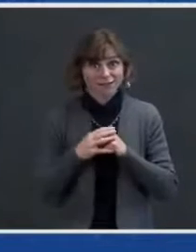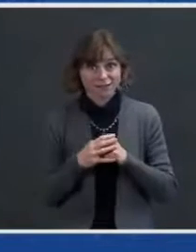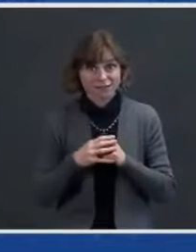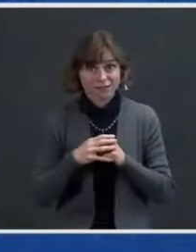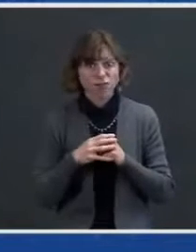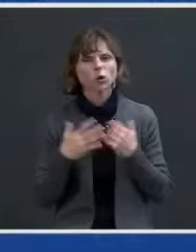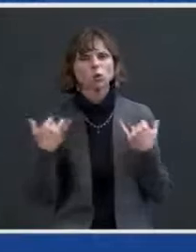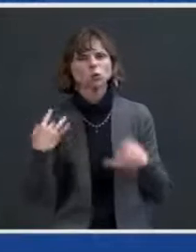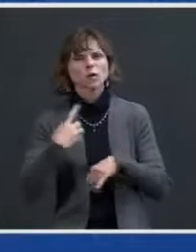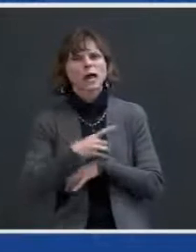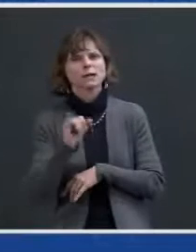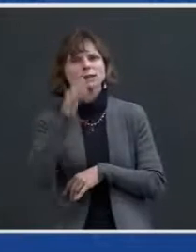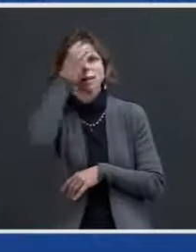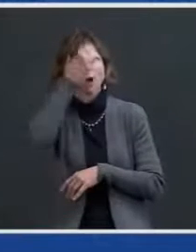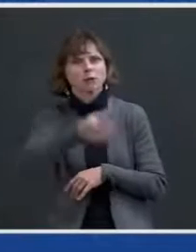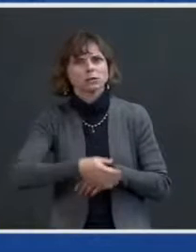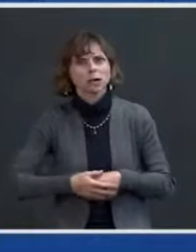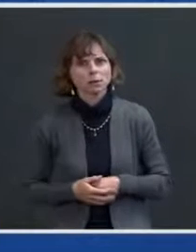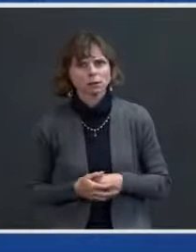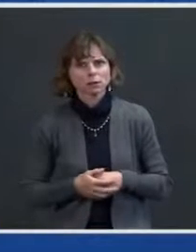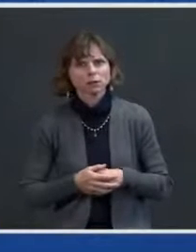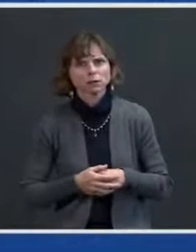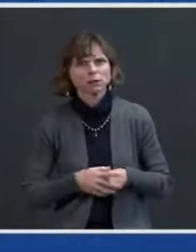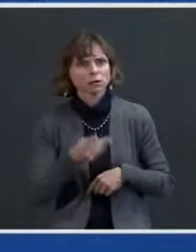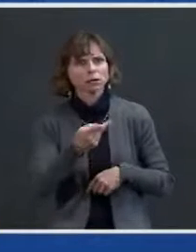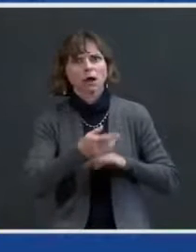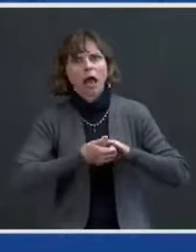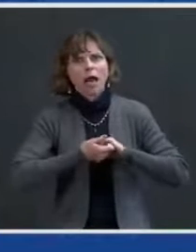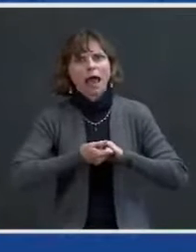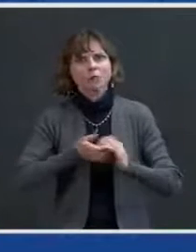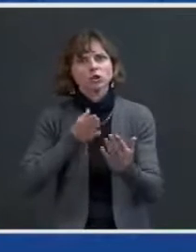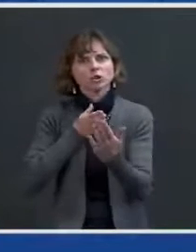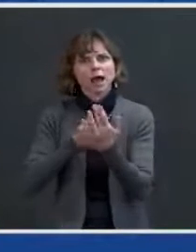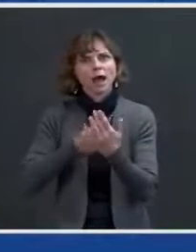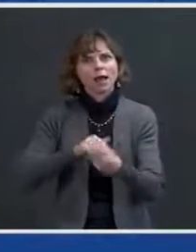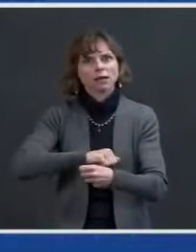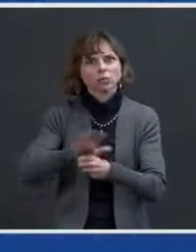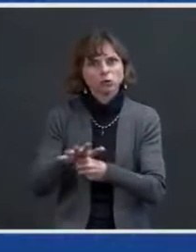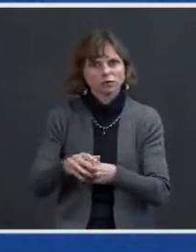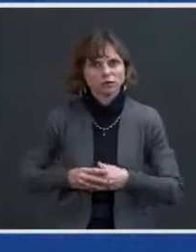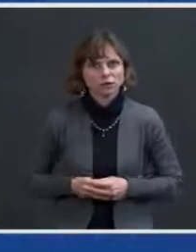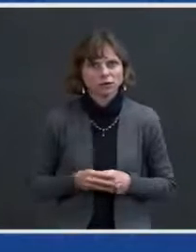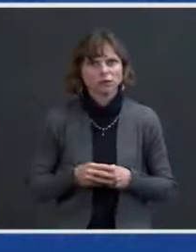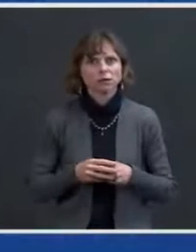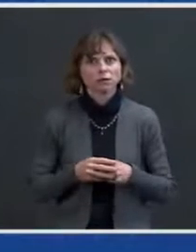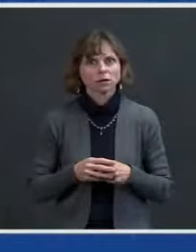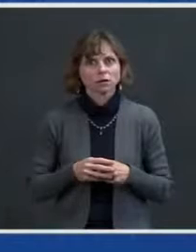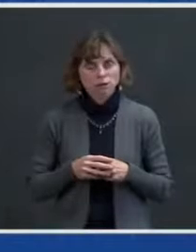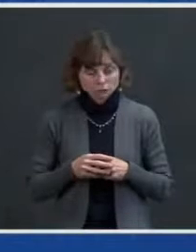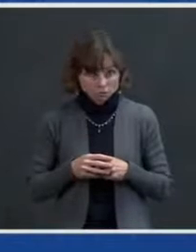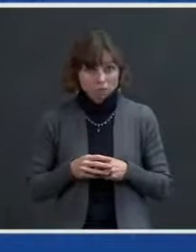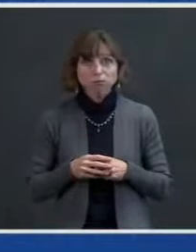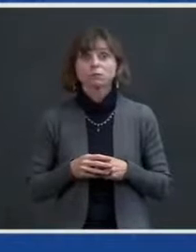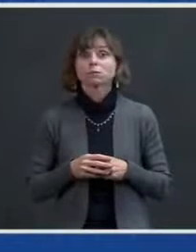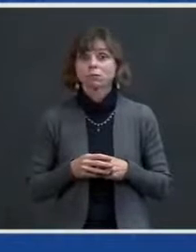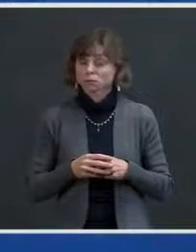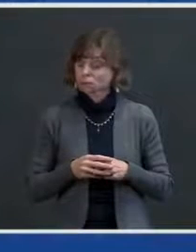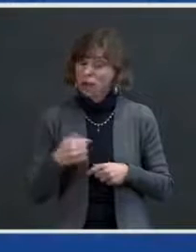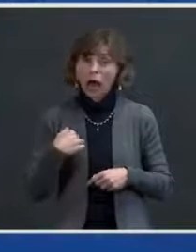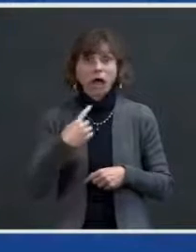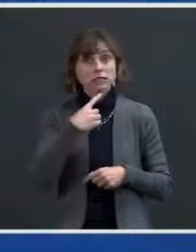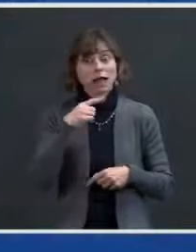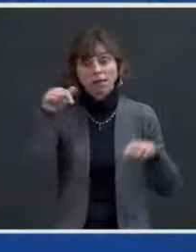seeing the same type of collaboration when it comes to getting this virus under control. I said we had to treat this like a